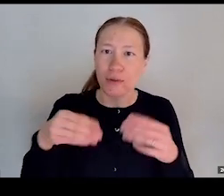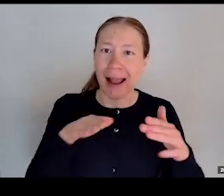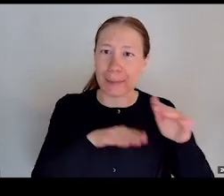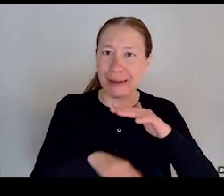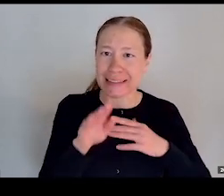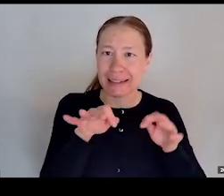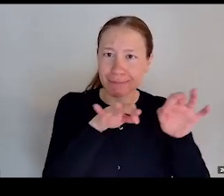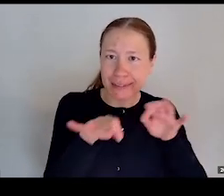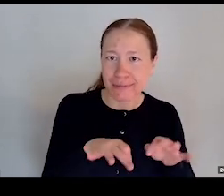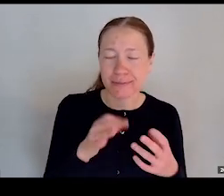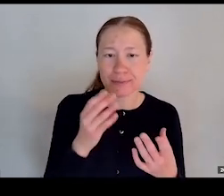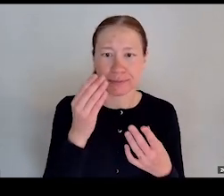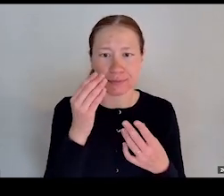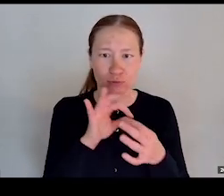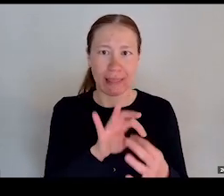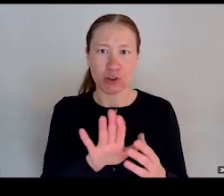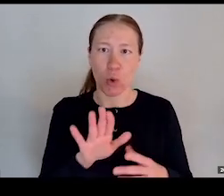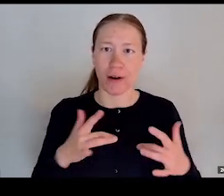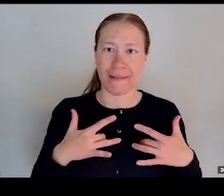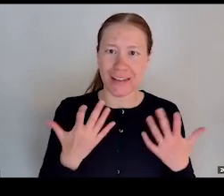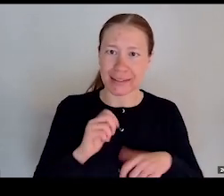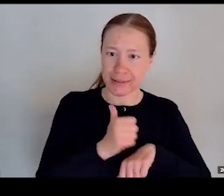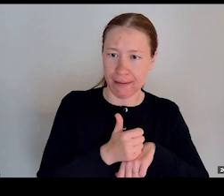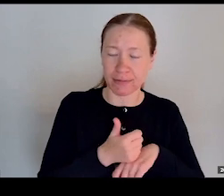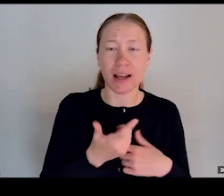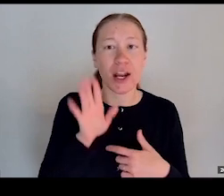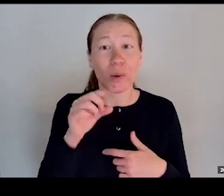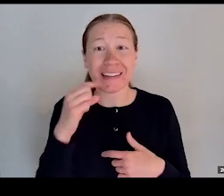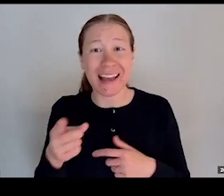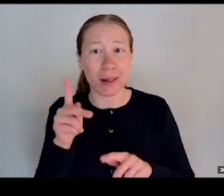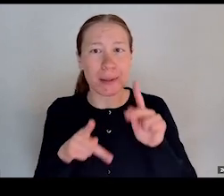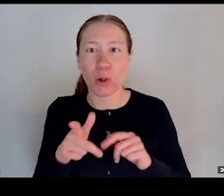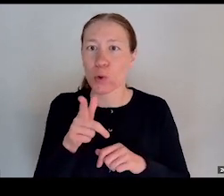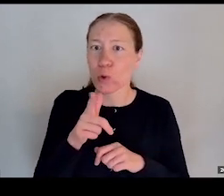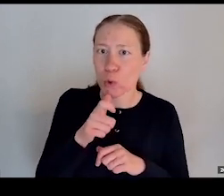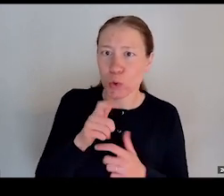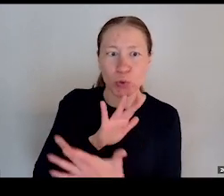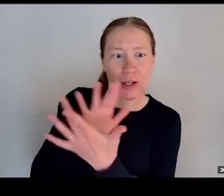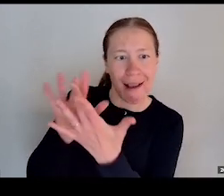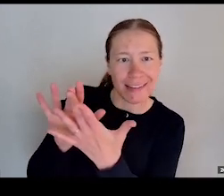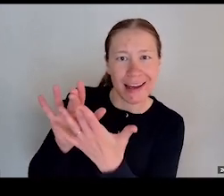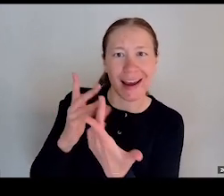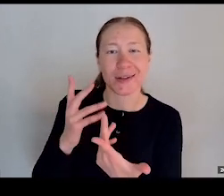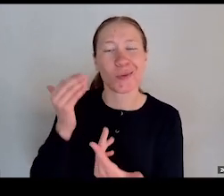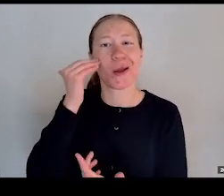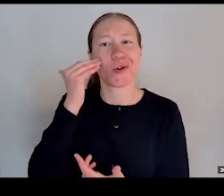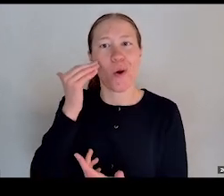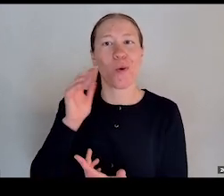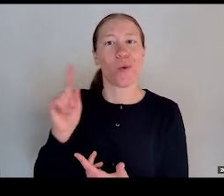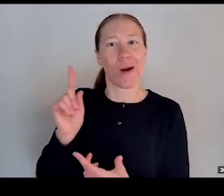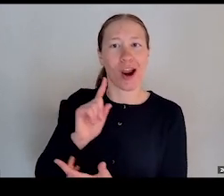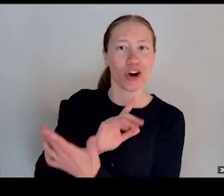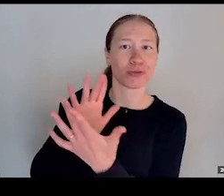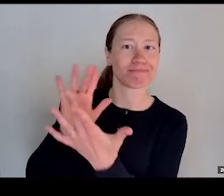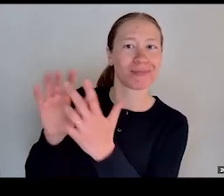and accessibility features, and tells people who to request accommodations from so that they know who they would be following up with.